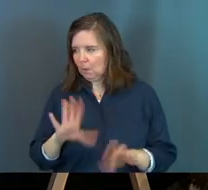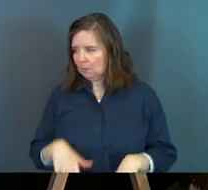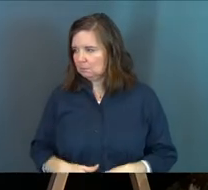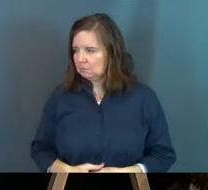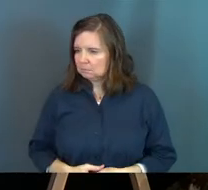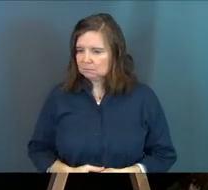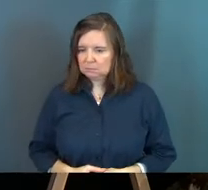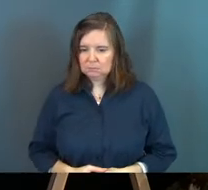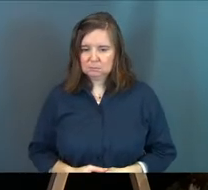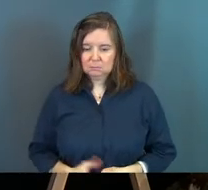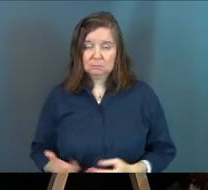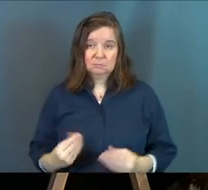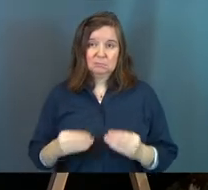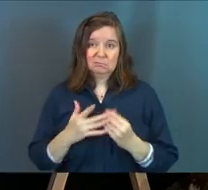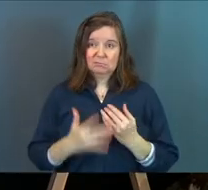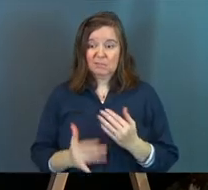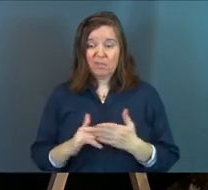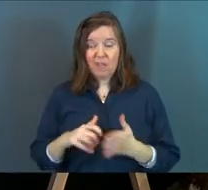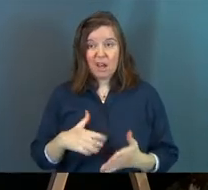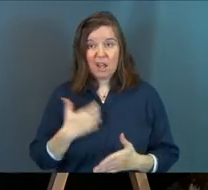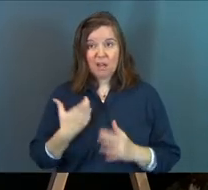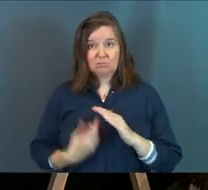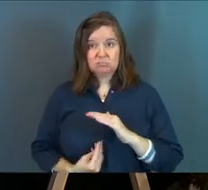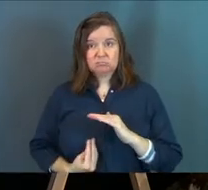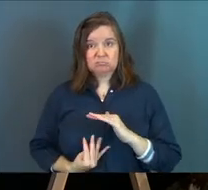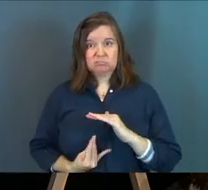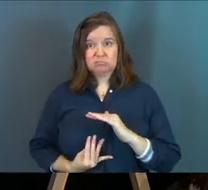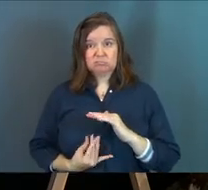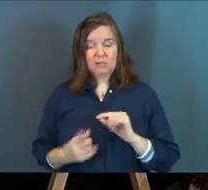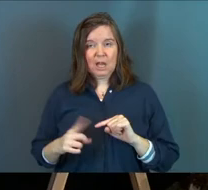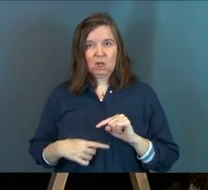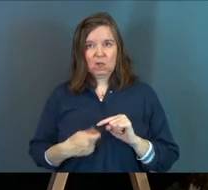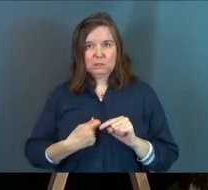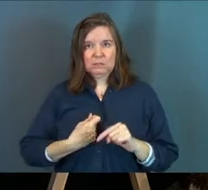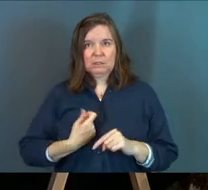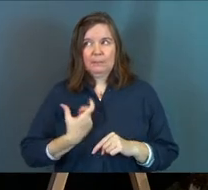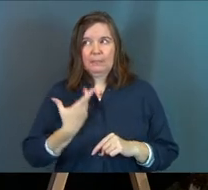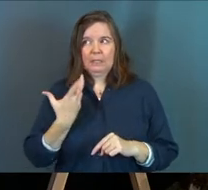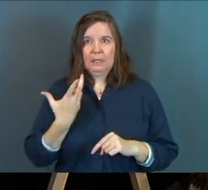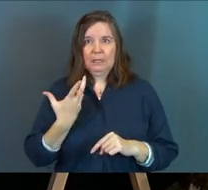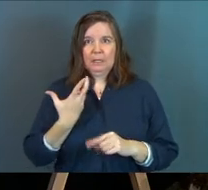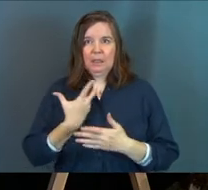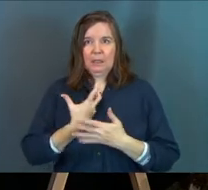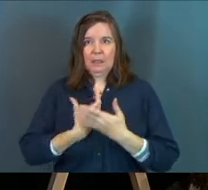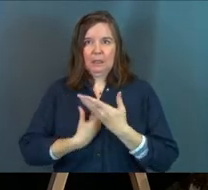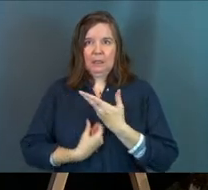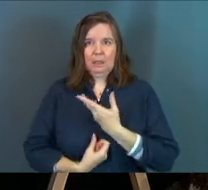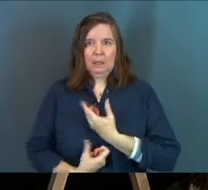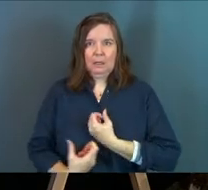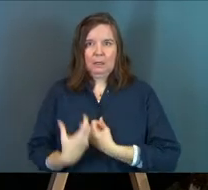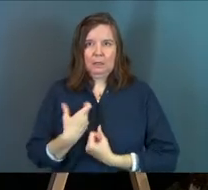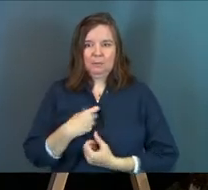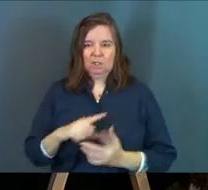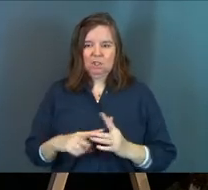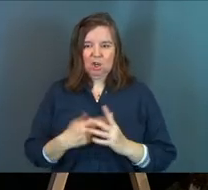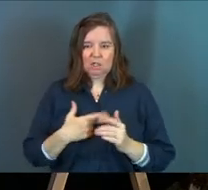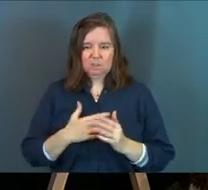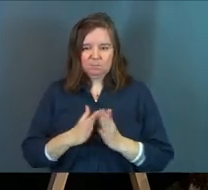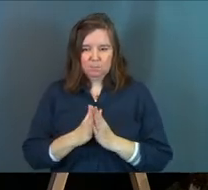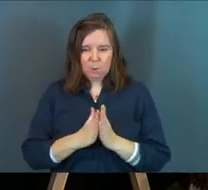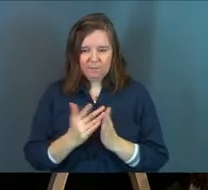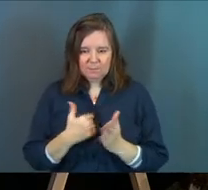anymore. And that anger, I couldn't speak it out loud, but it started to drive me.